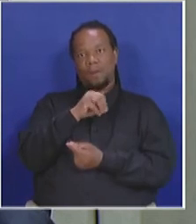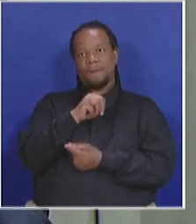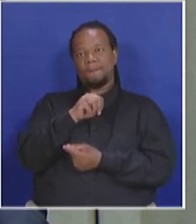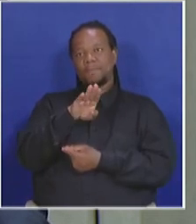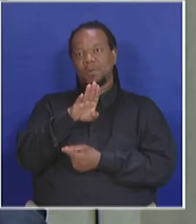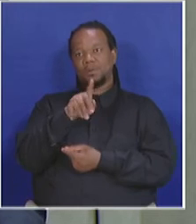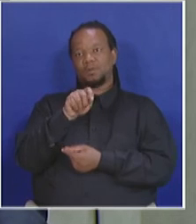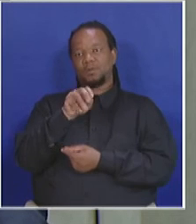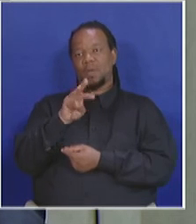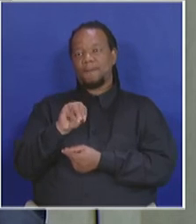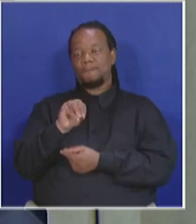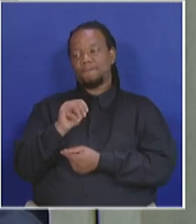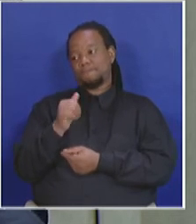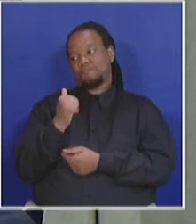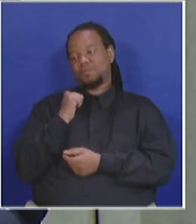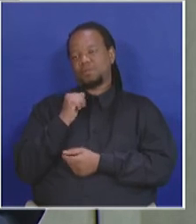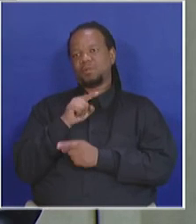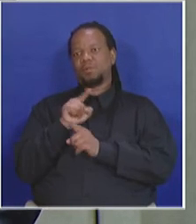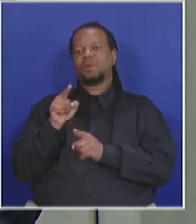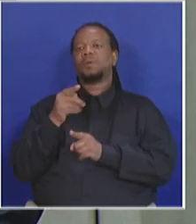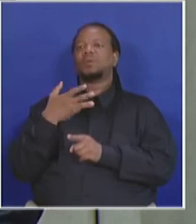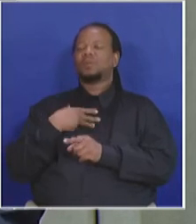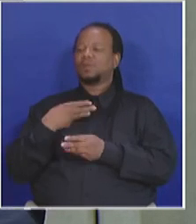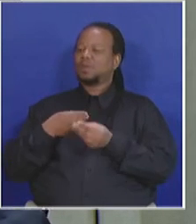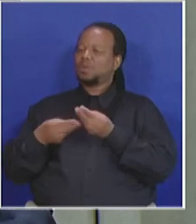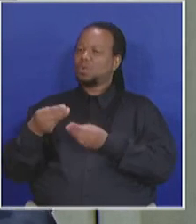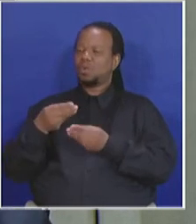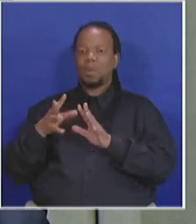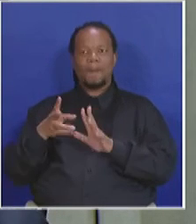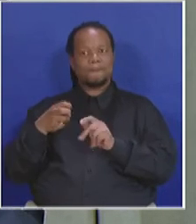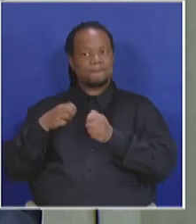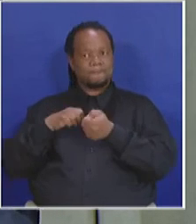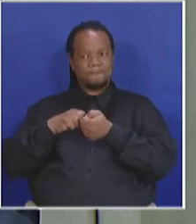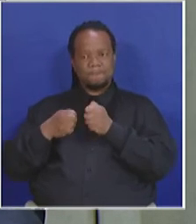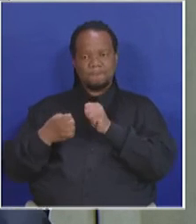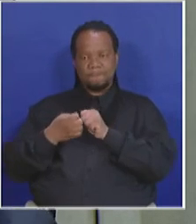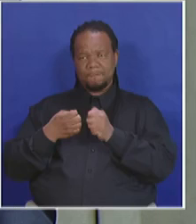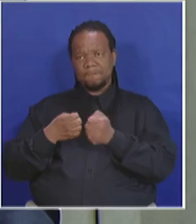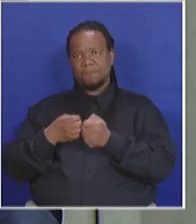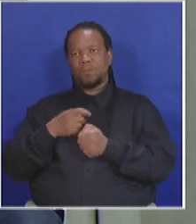statement yesterday. The economy is facing new global headwinds as a result of slowing